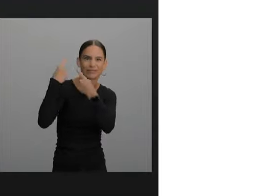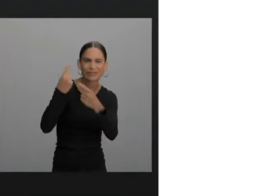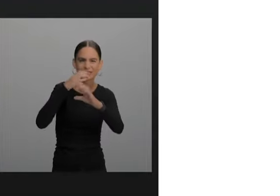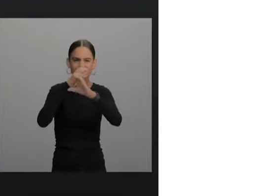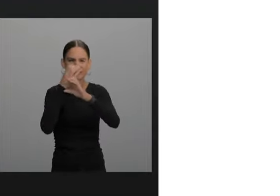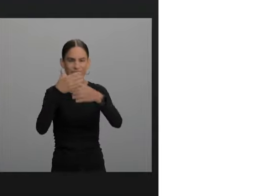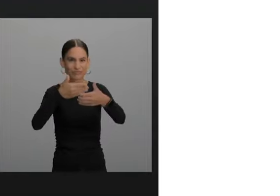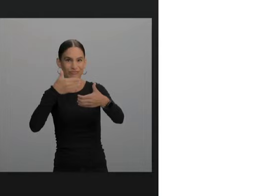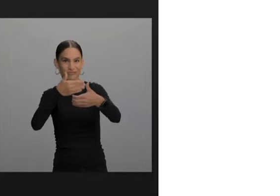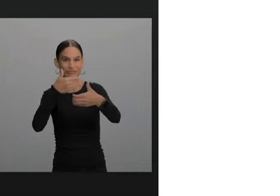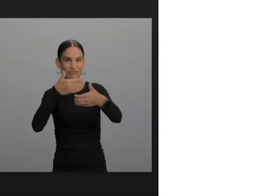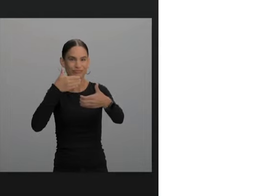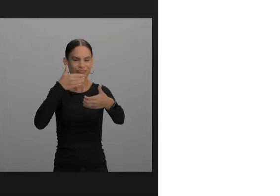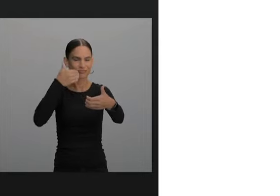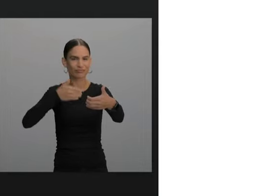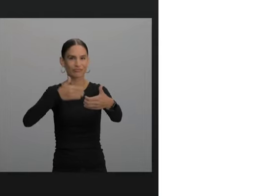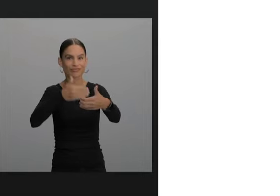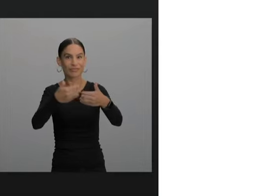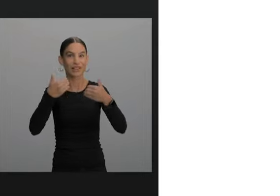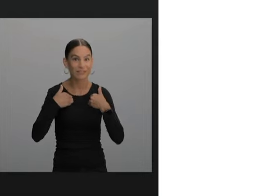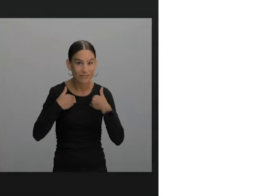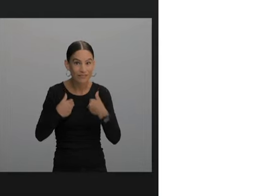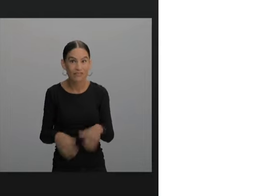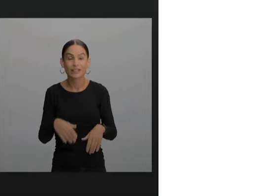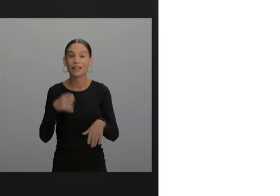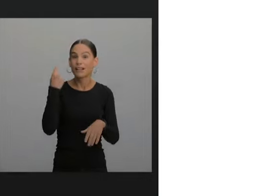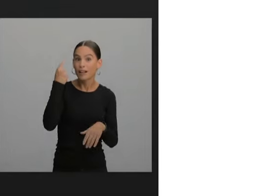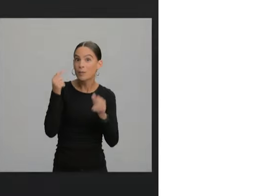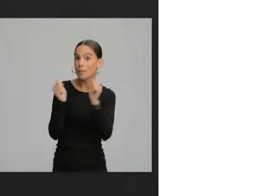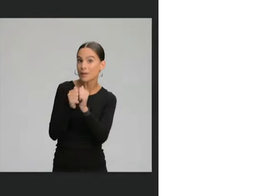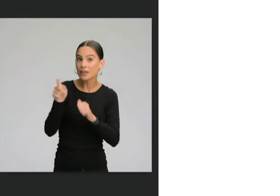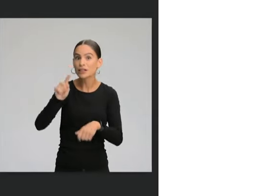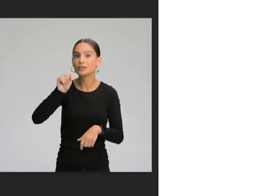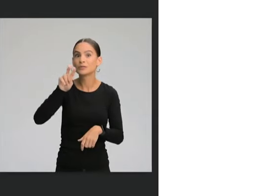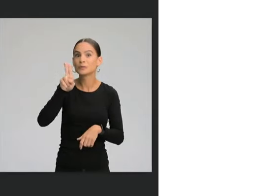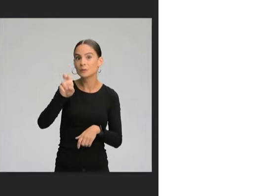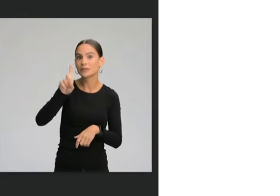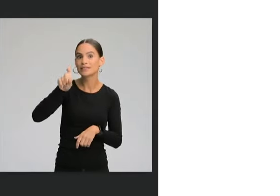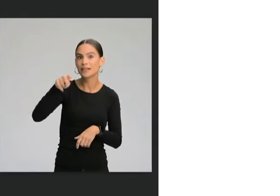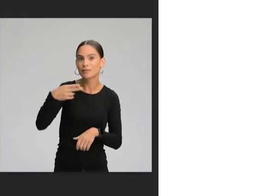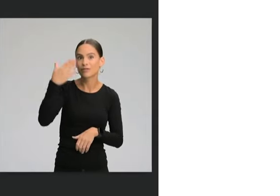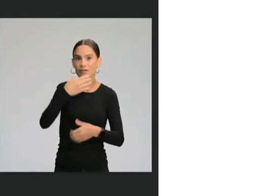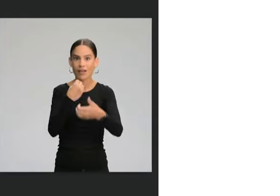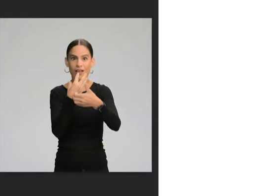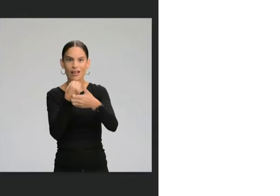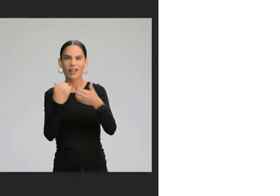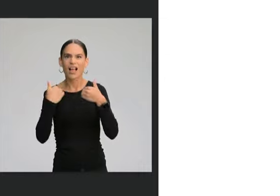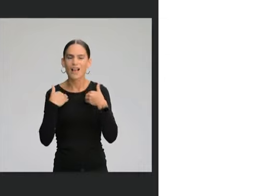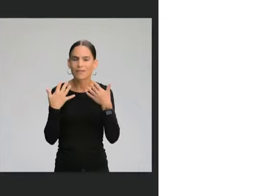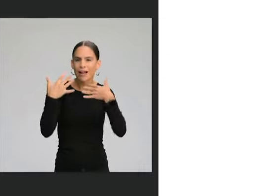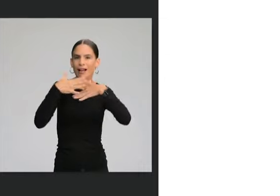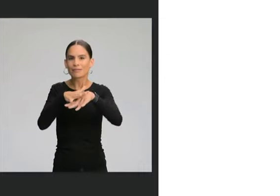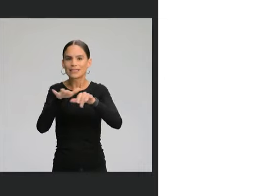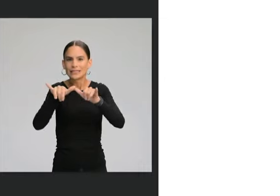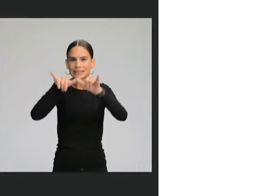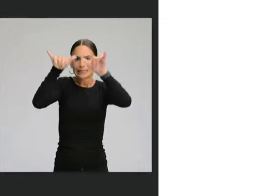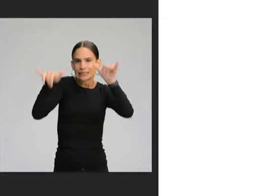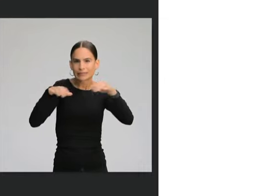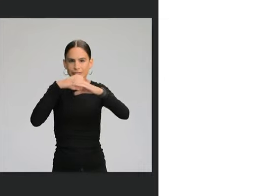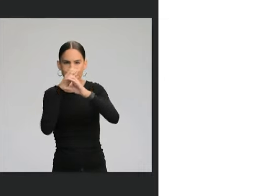Okay. Together with true depth capabilities, the new front camera now has a hybrid system that can focus faster, even in low